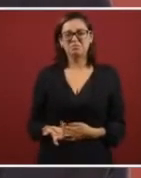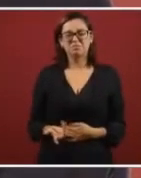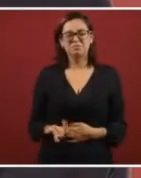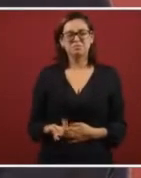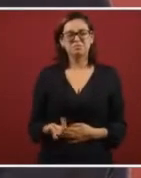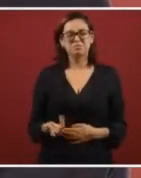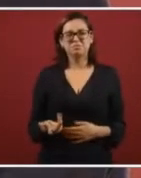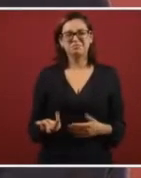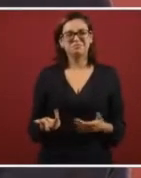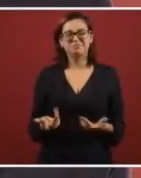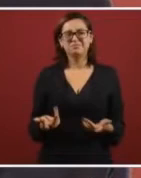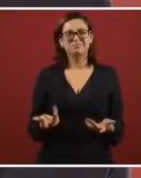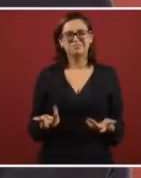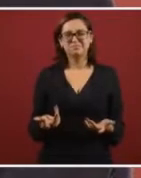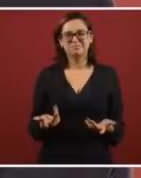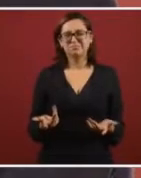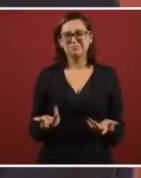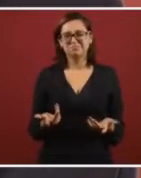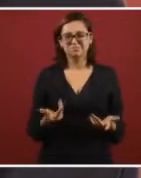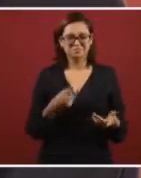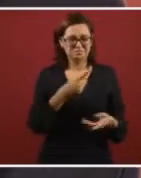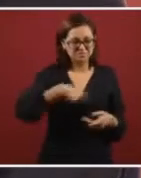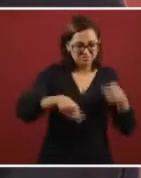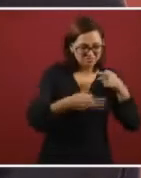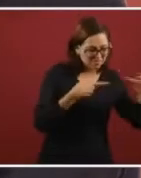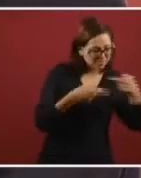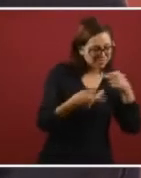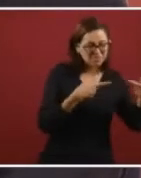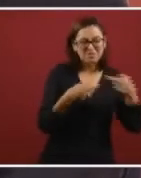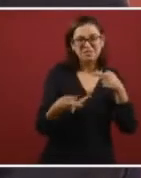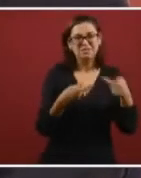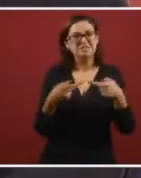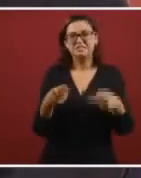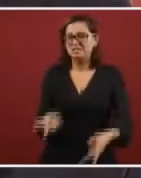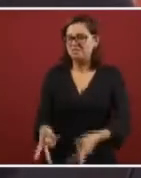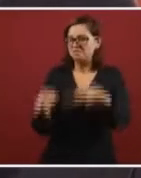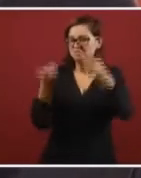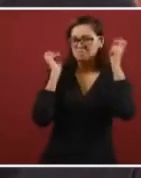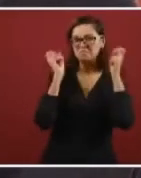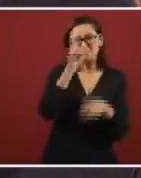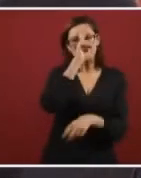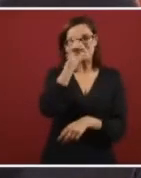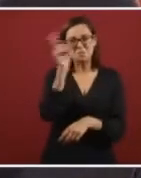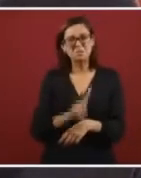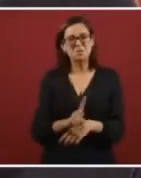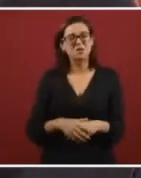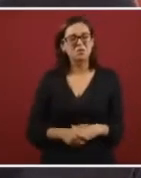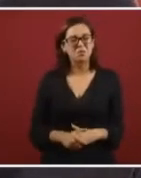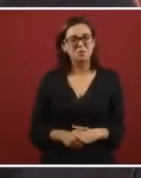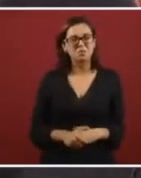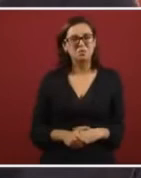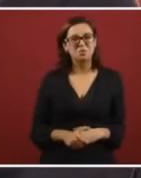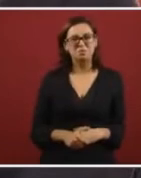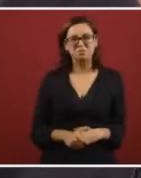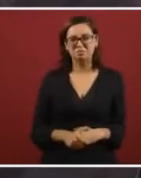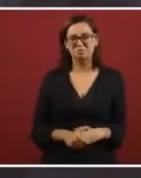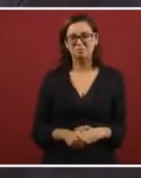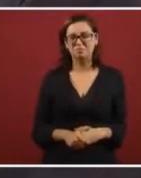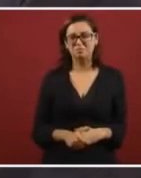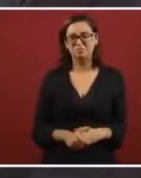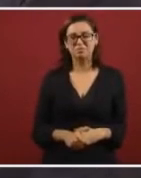that had preparado. Been prepared. El atraco más grande. A greatest